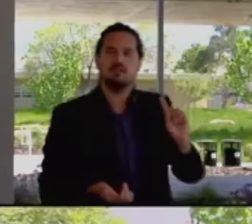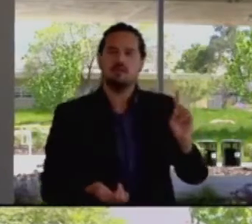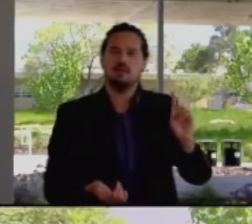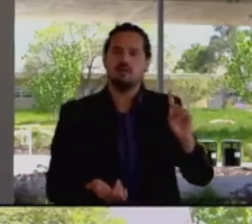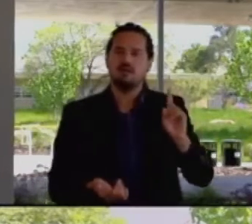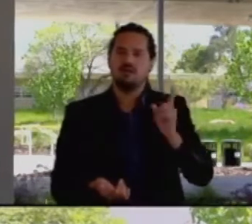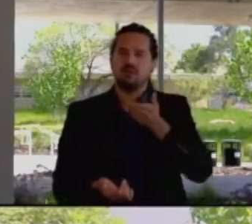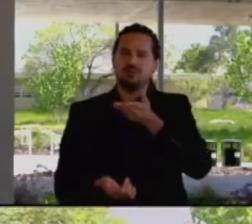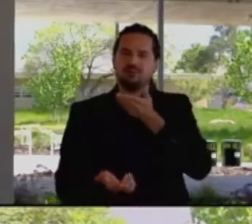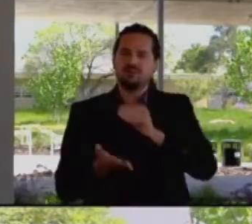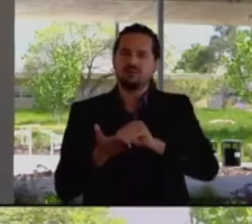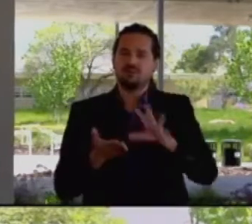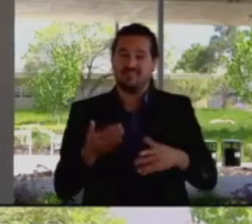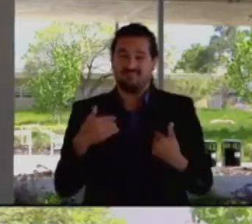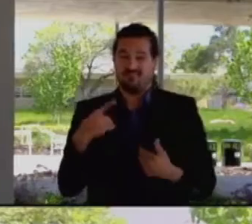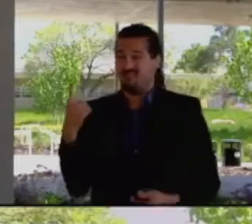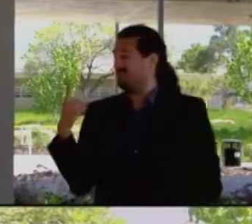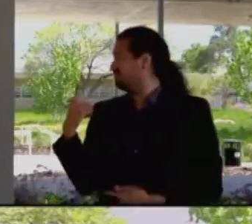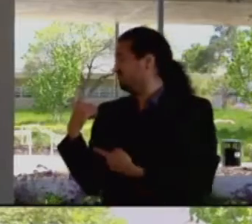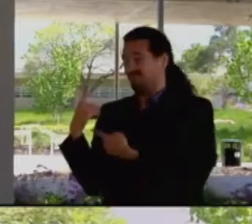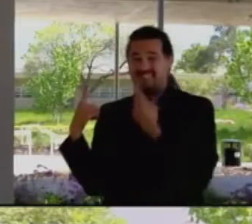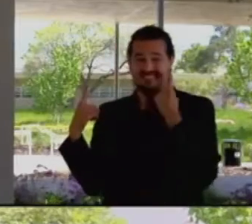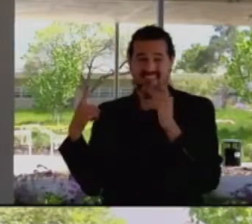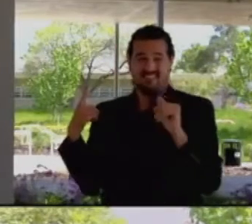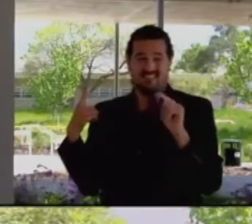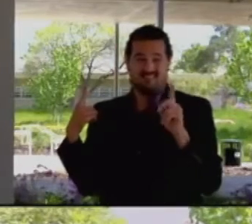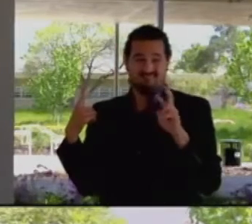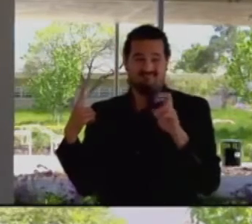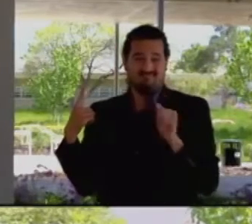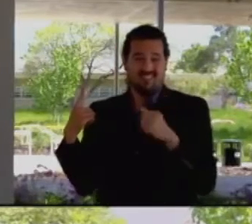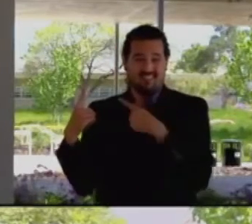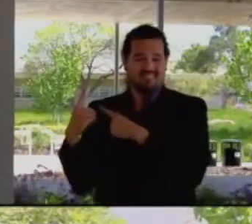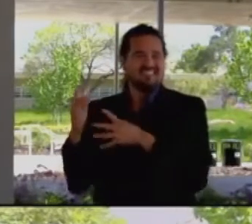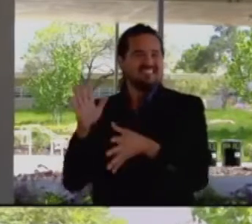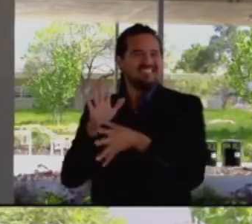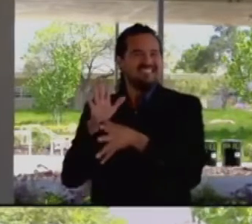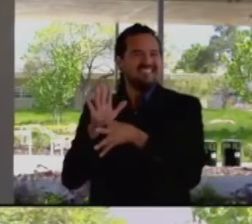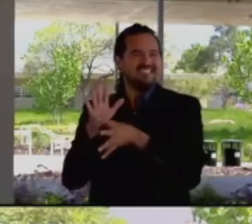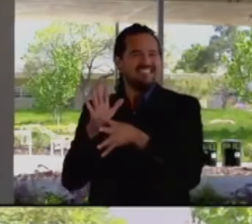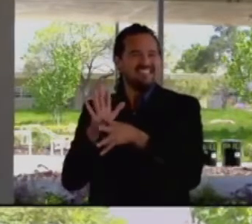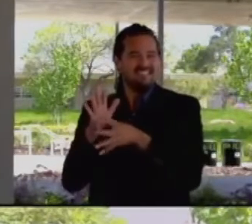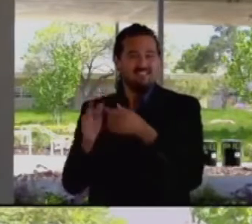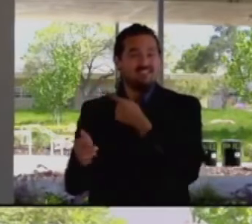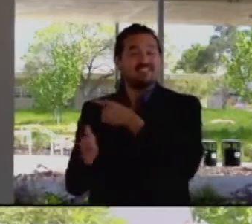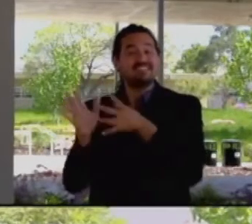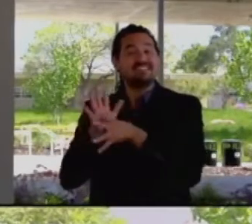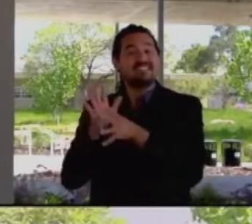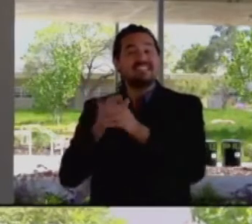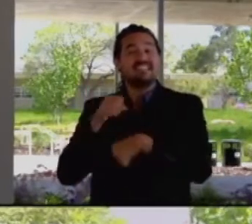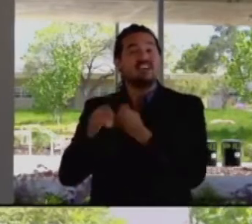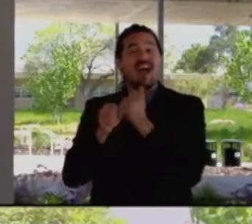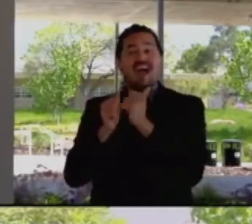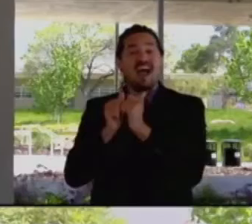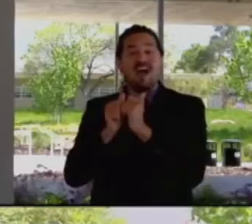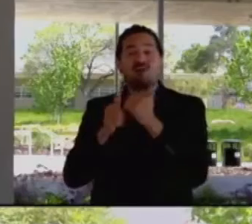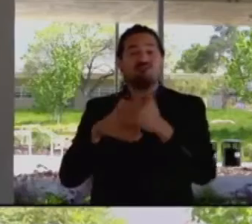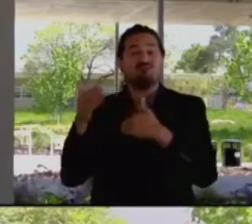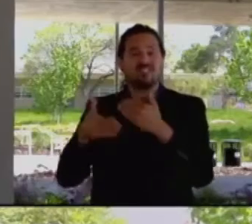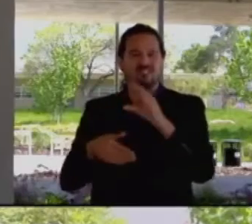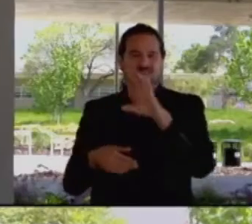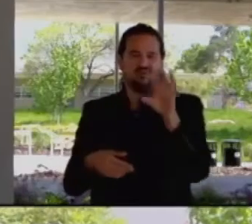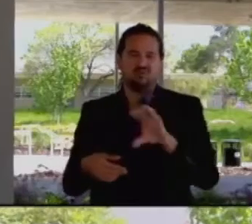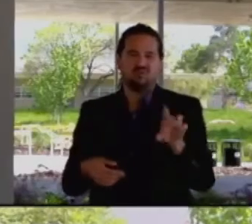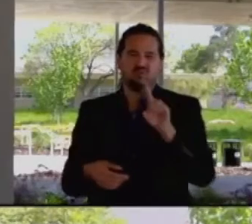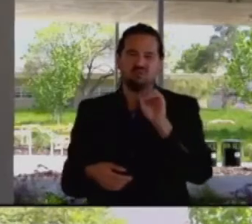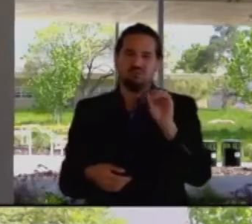Andrea in a little bit. Andrea spent her senior year on Zoom in her classroom. And that's the right decision, because keeping